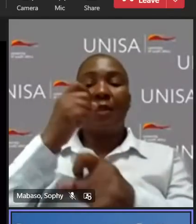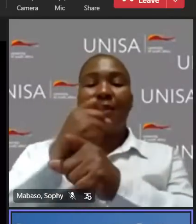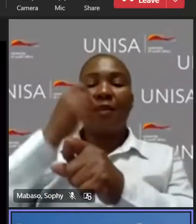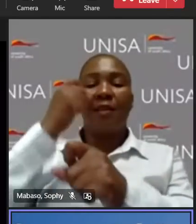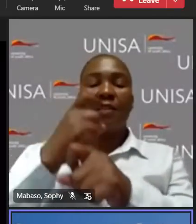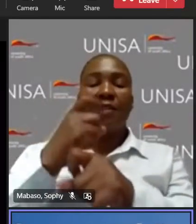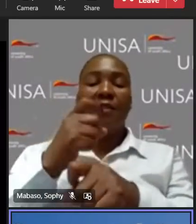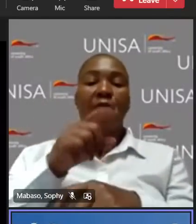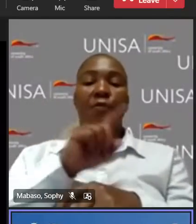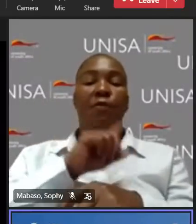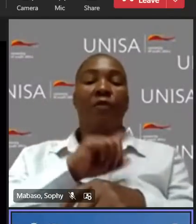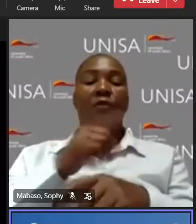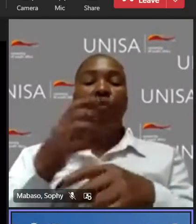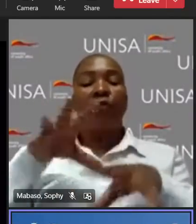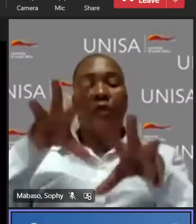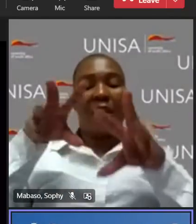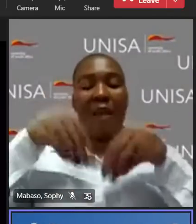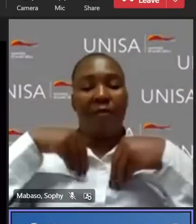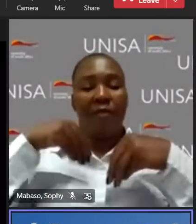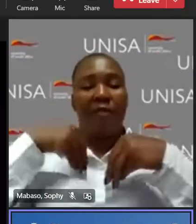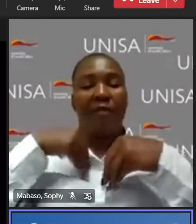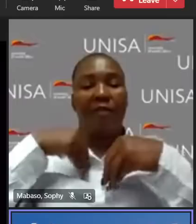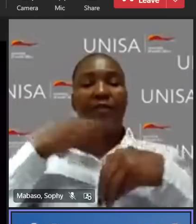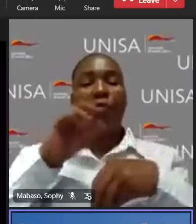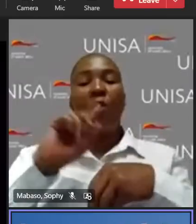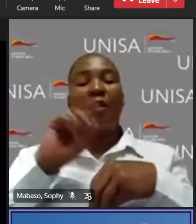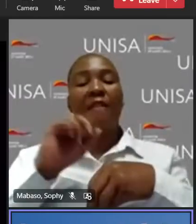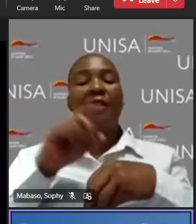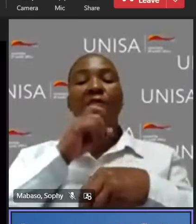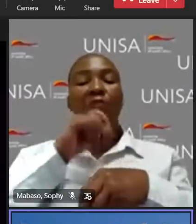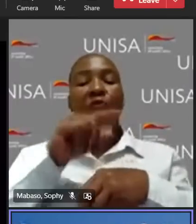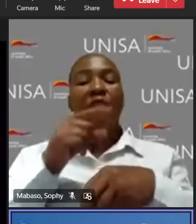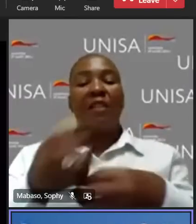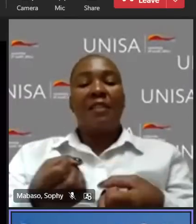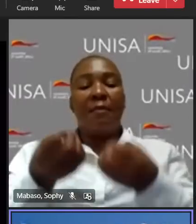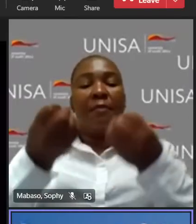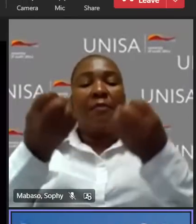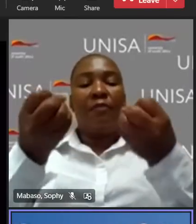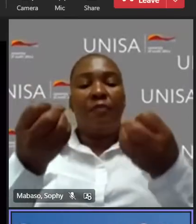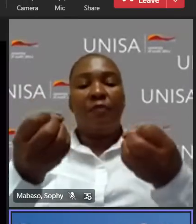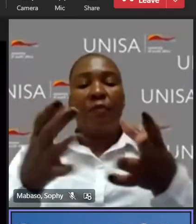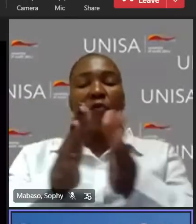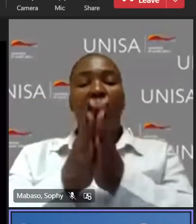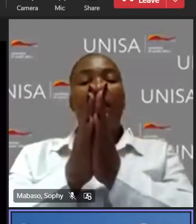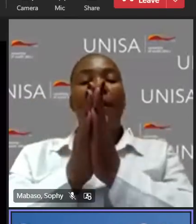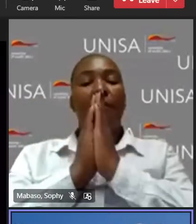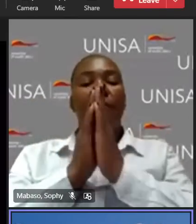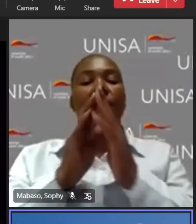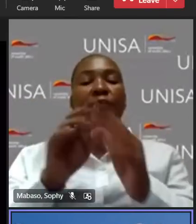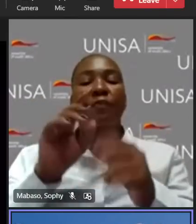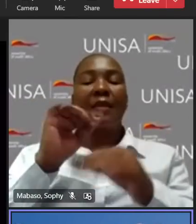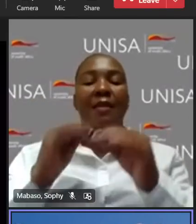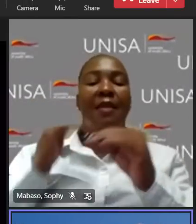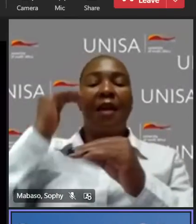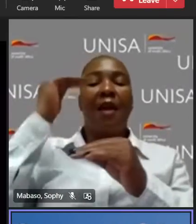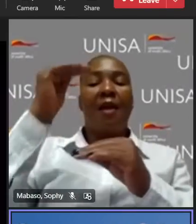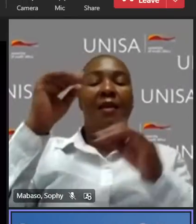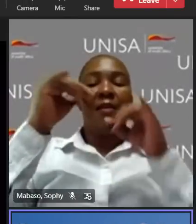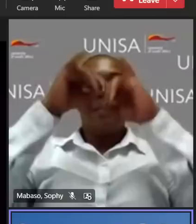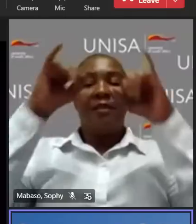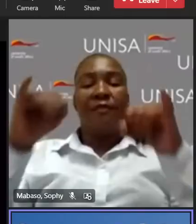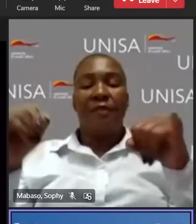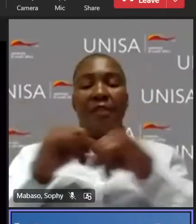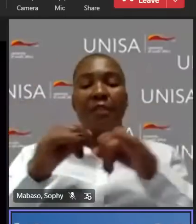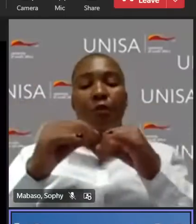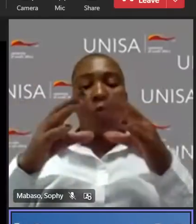and then what they can use as a submission in appealing, it's the higher certificate